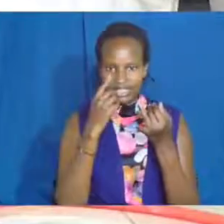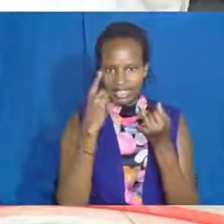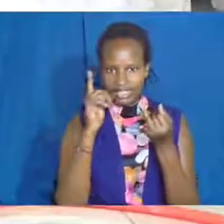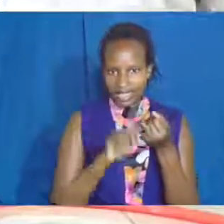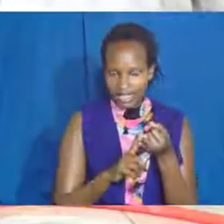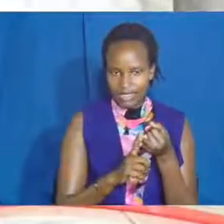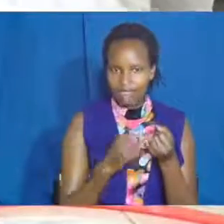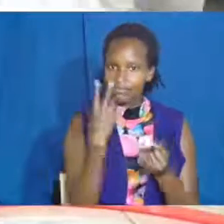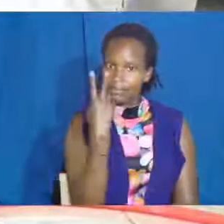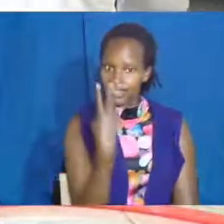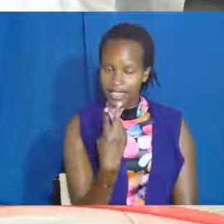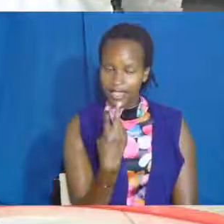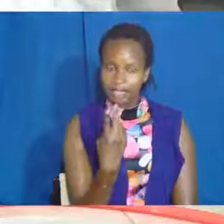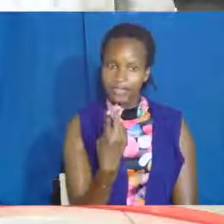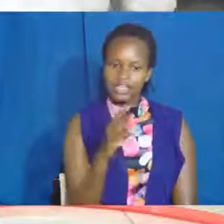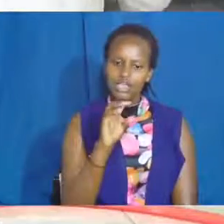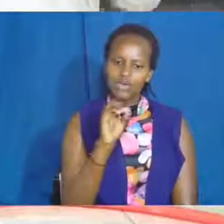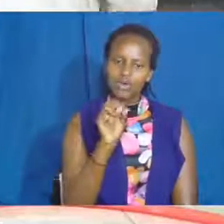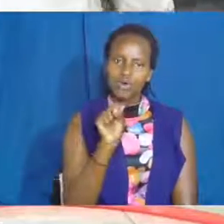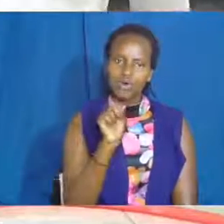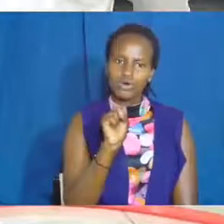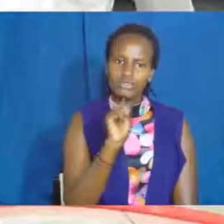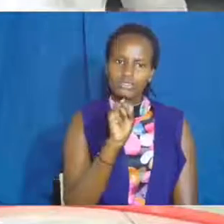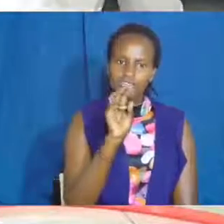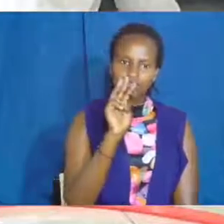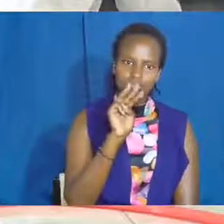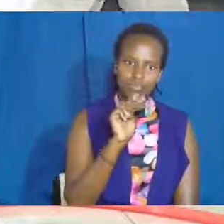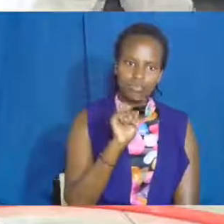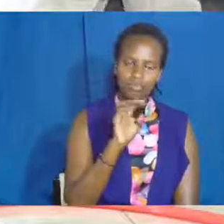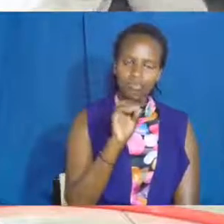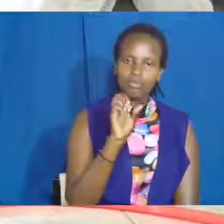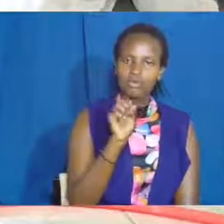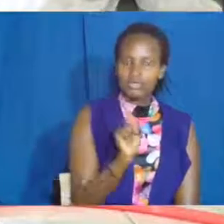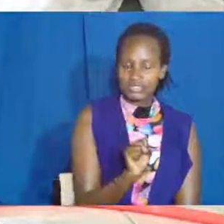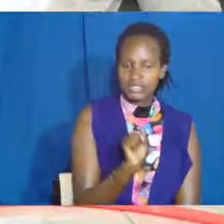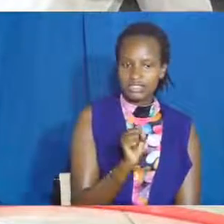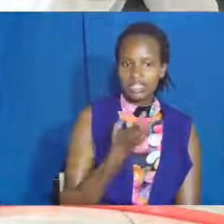osmosis. Then three, we have